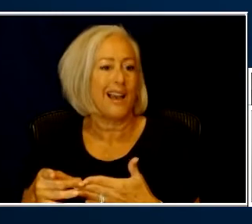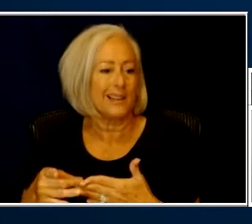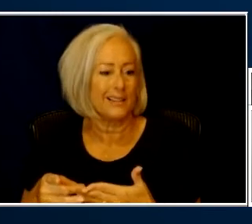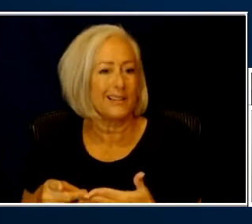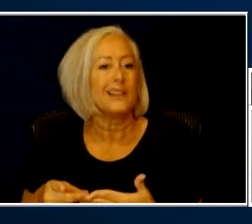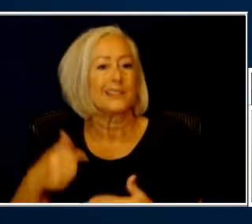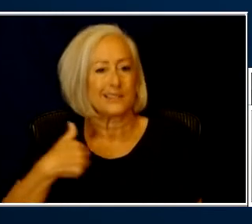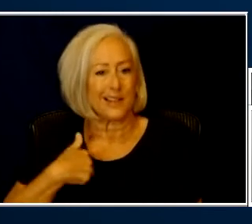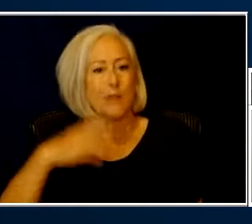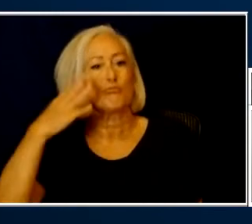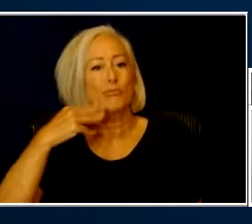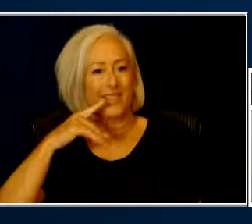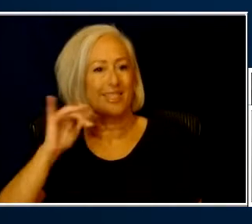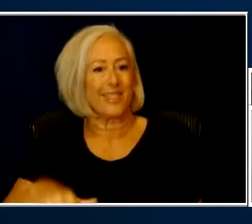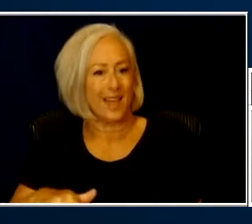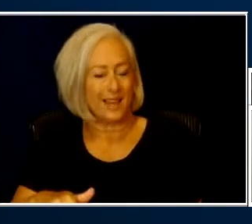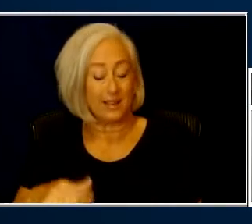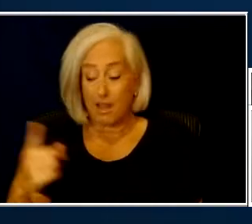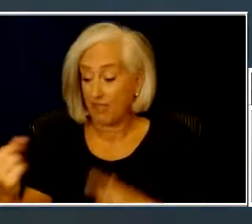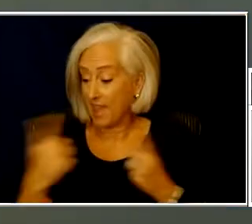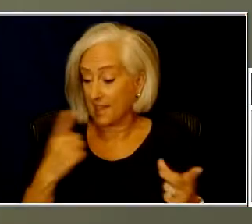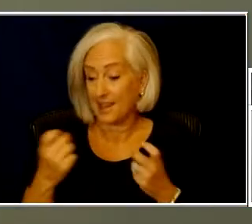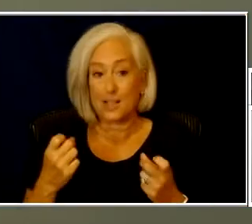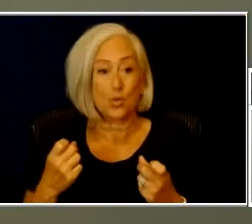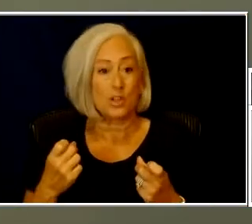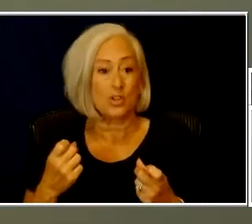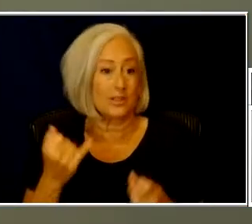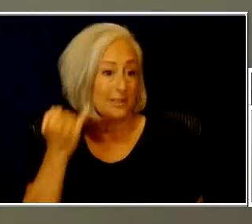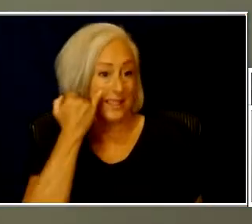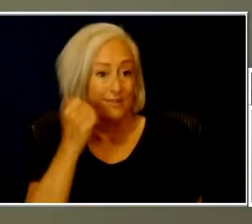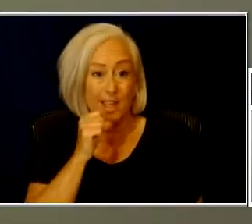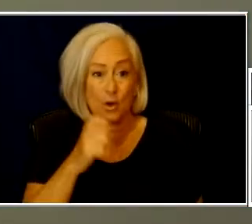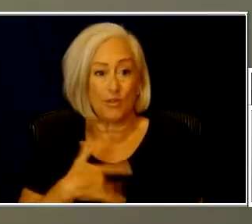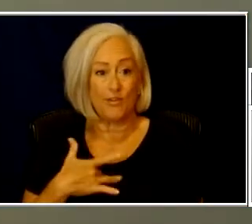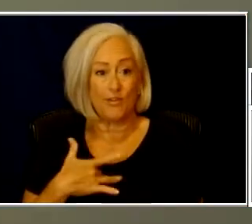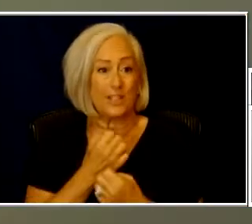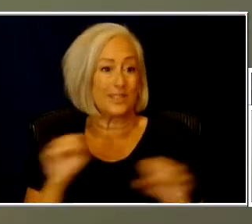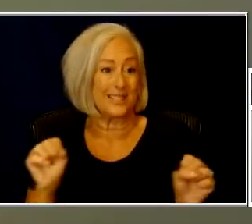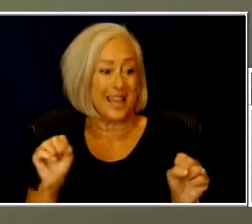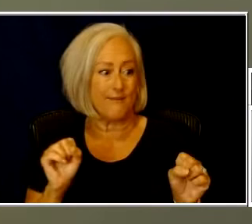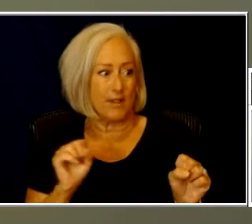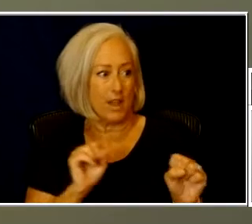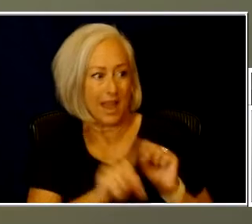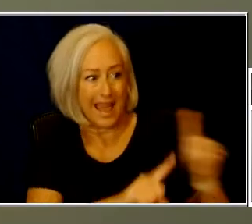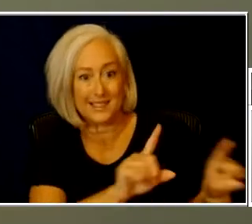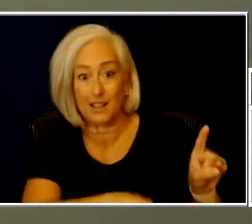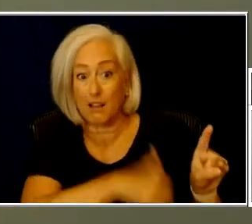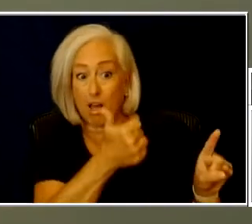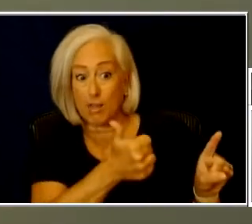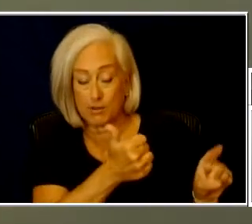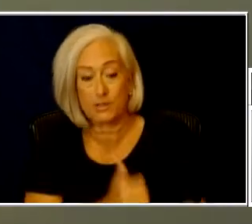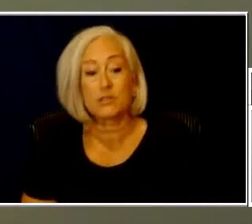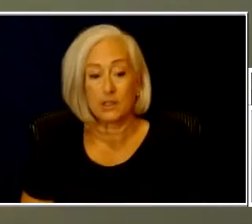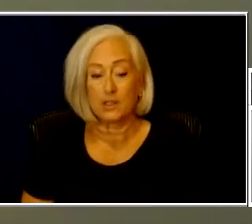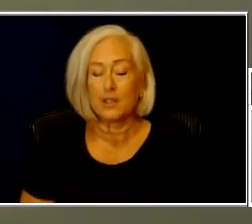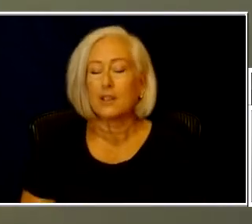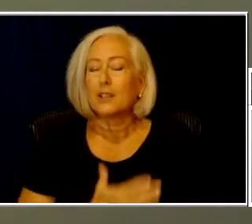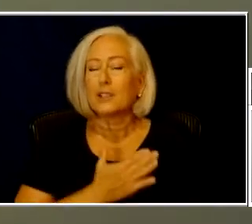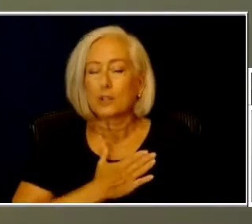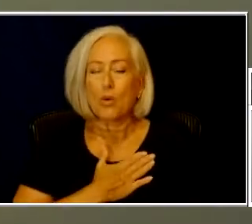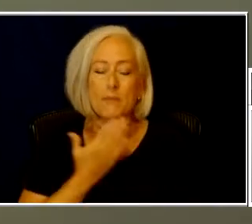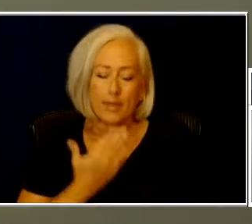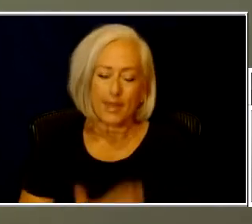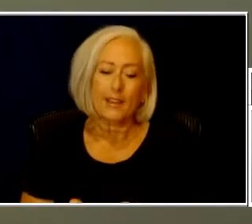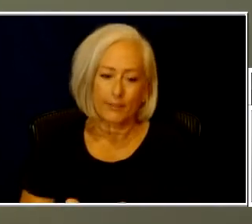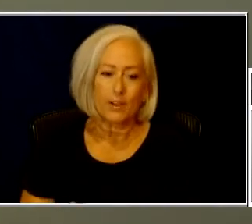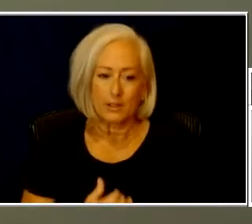how they're feeling. They can ask me questions that they don't feel safe asking other people. And so I'm just so thankful I do this, because